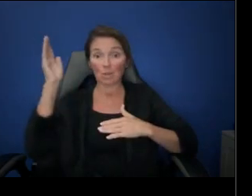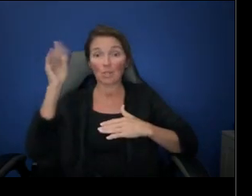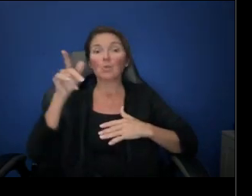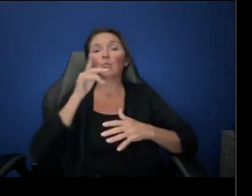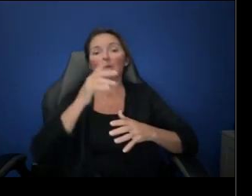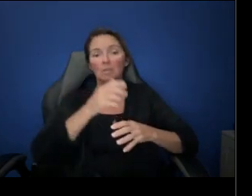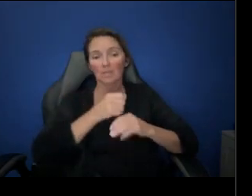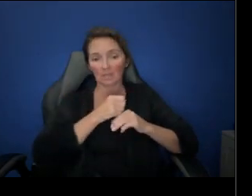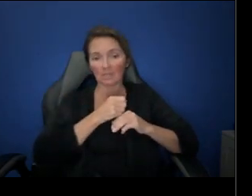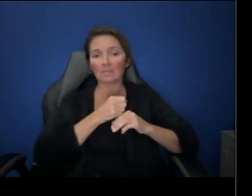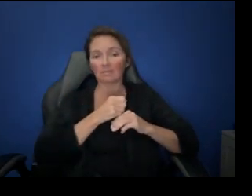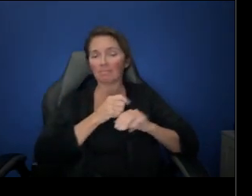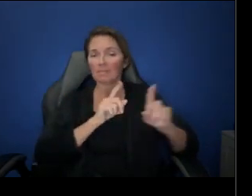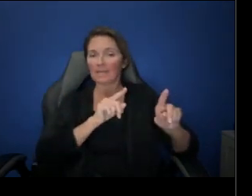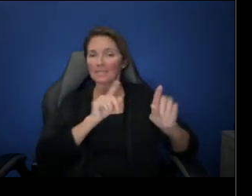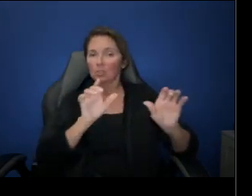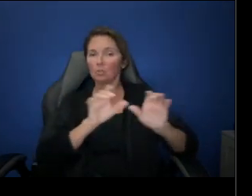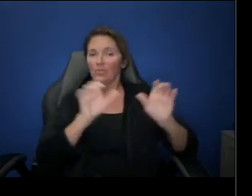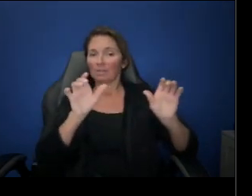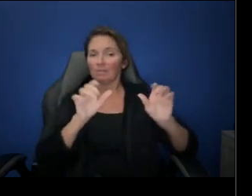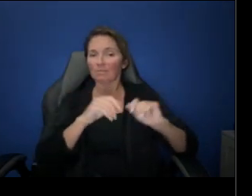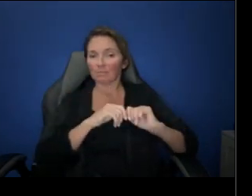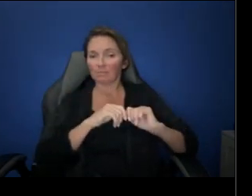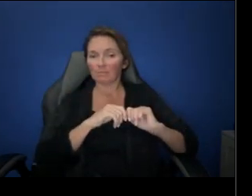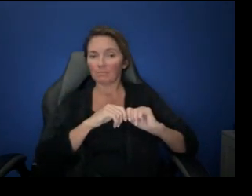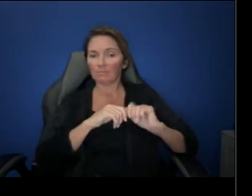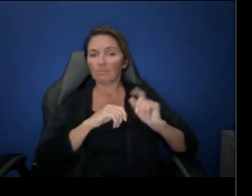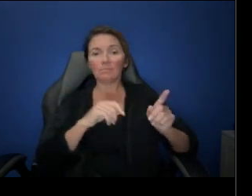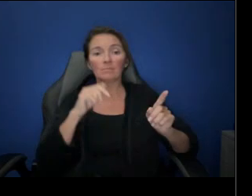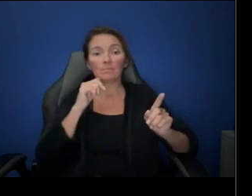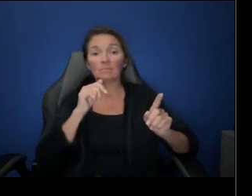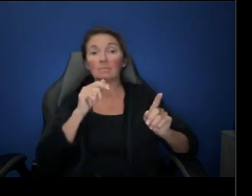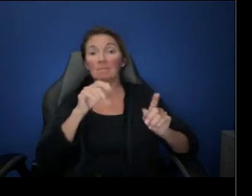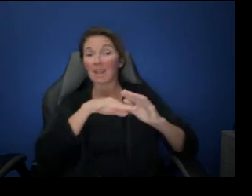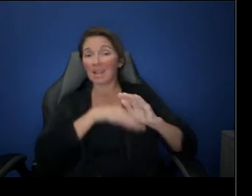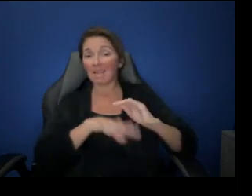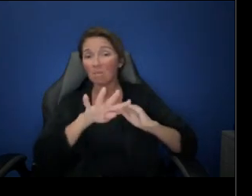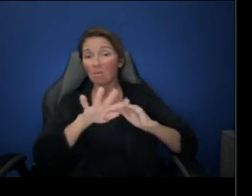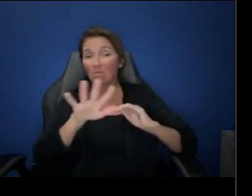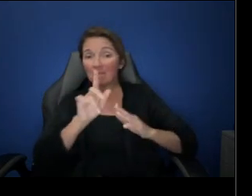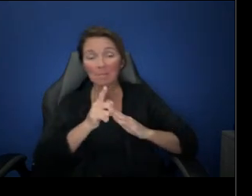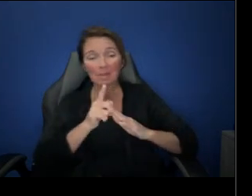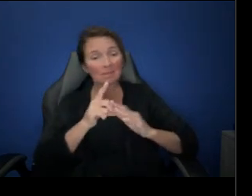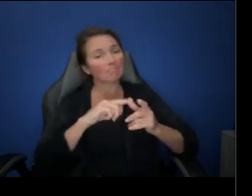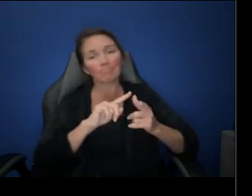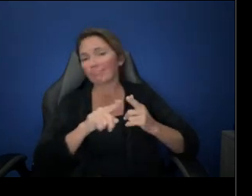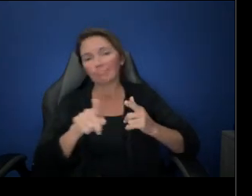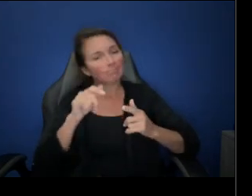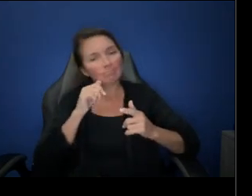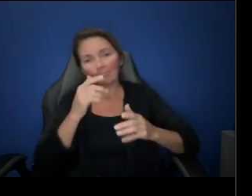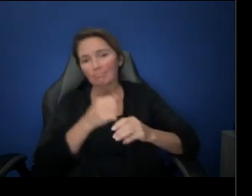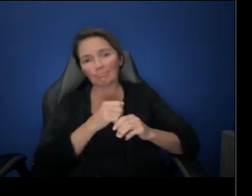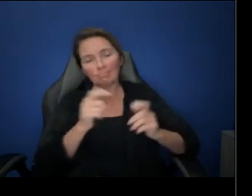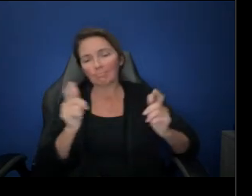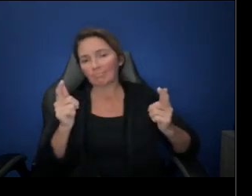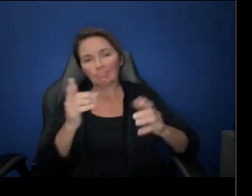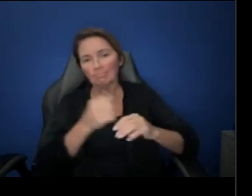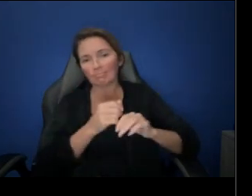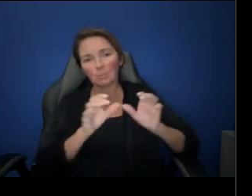will receive an attendance certificate. If you attended for less than 45 minutes, you will not receive an